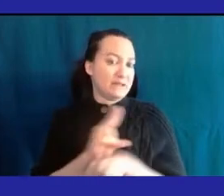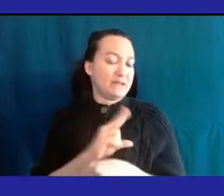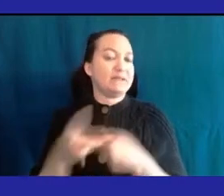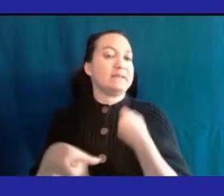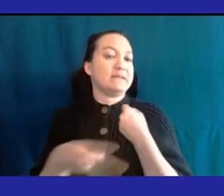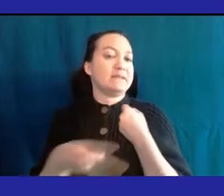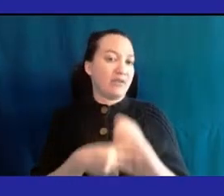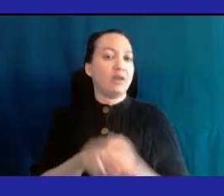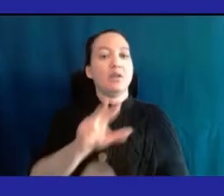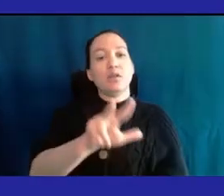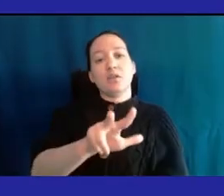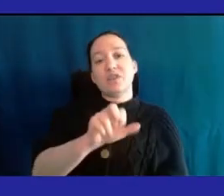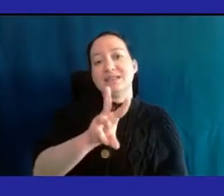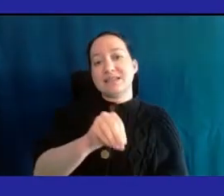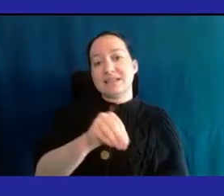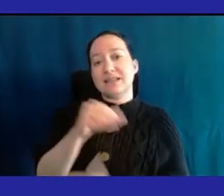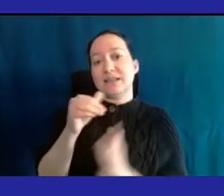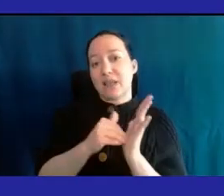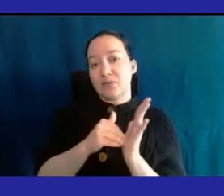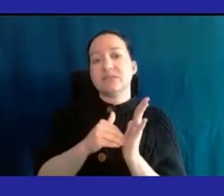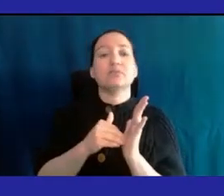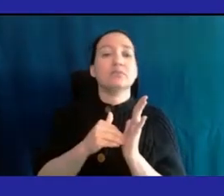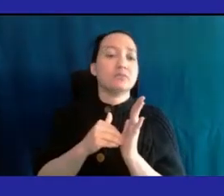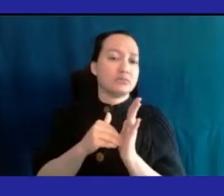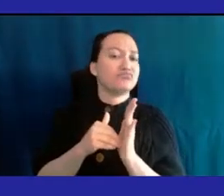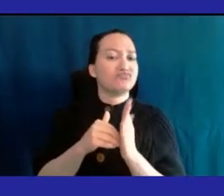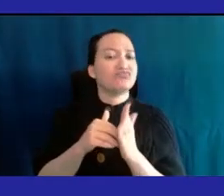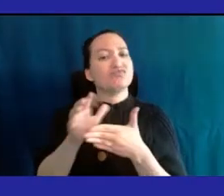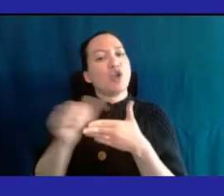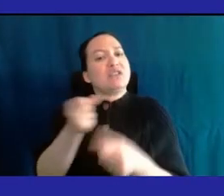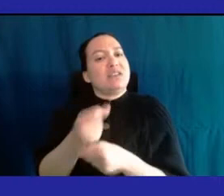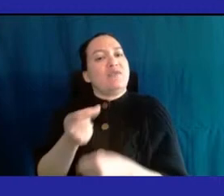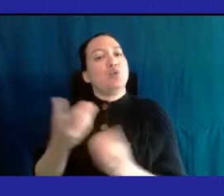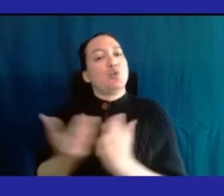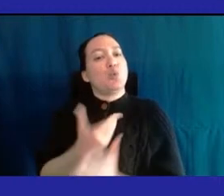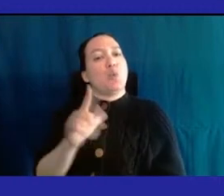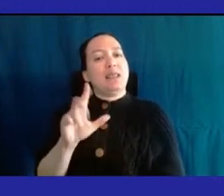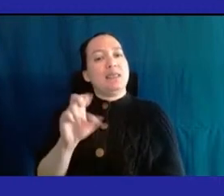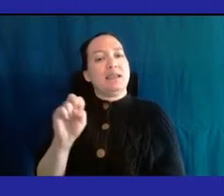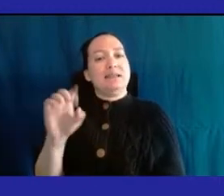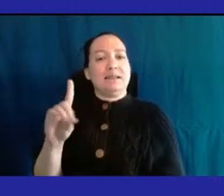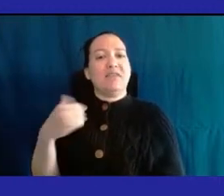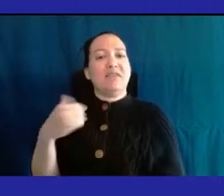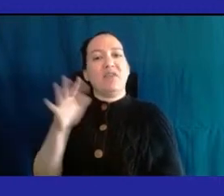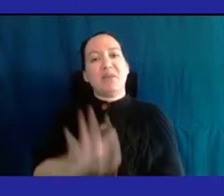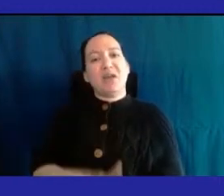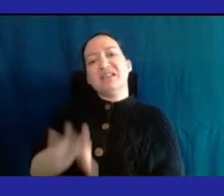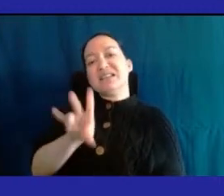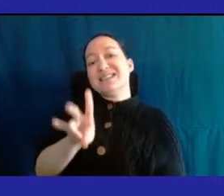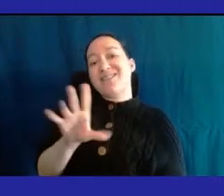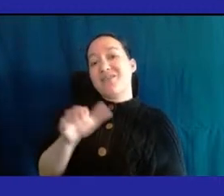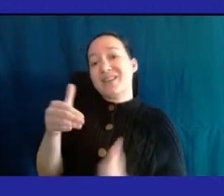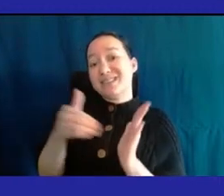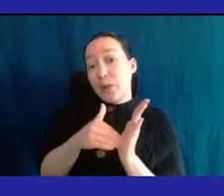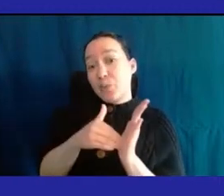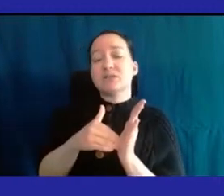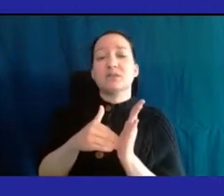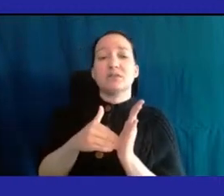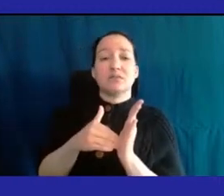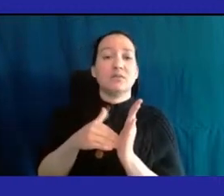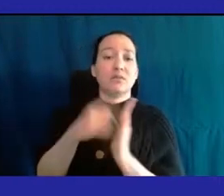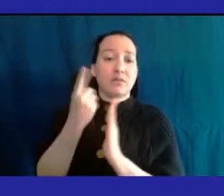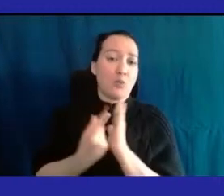about $360,000 a year. The new LED light fixtures will have about 75,000 hours of